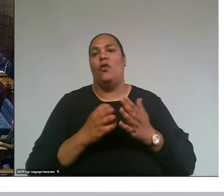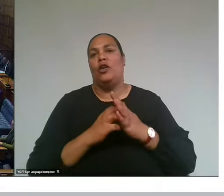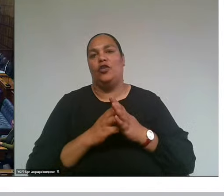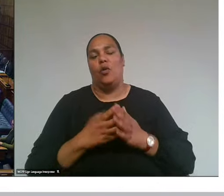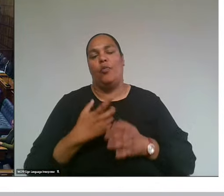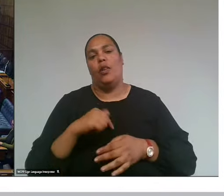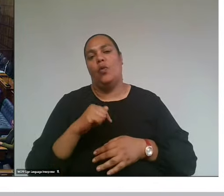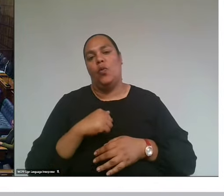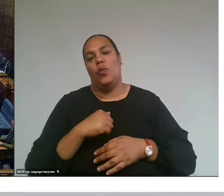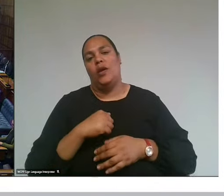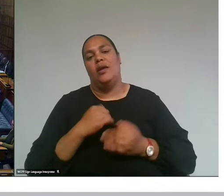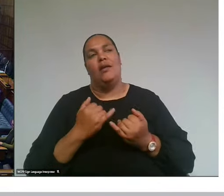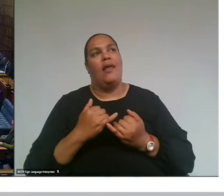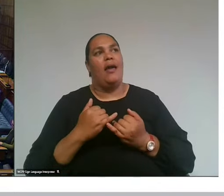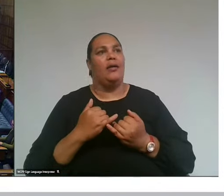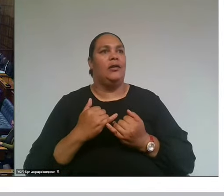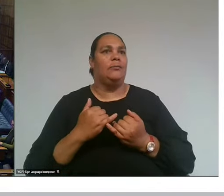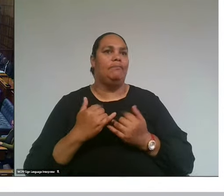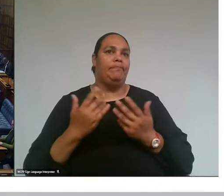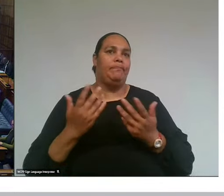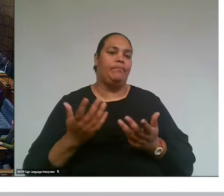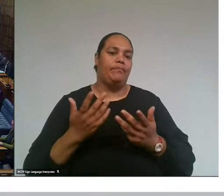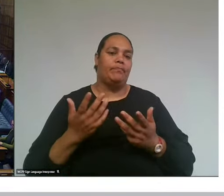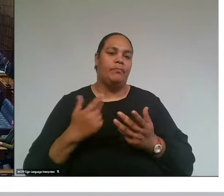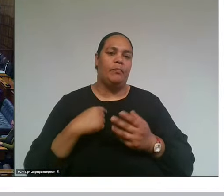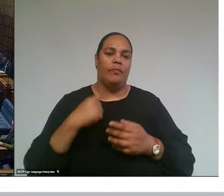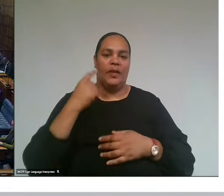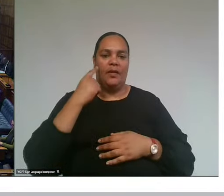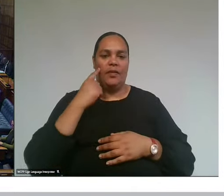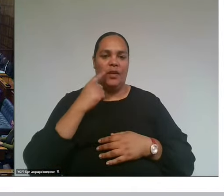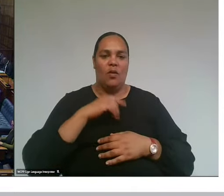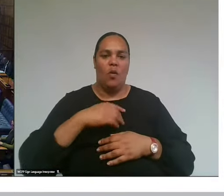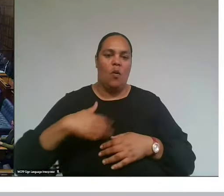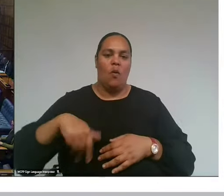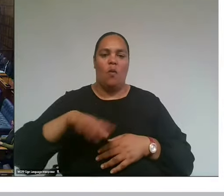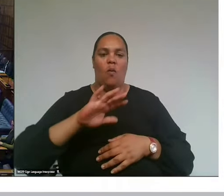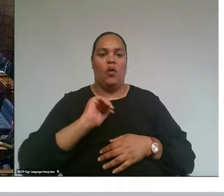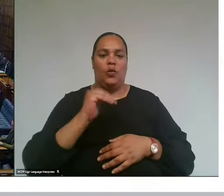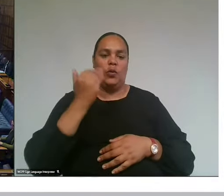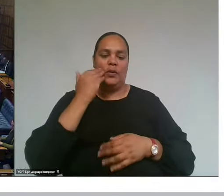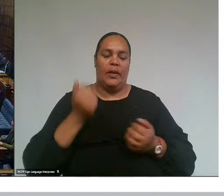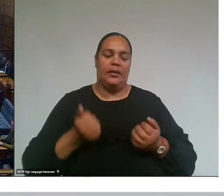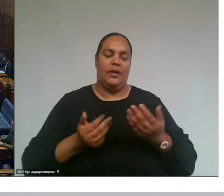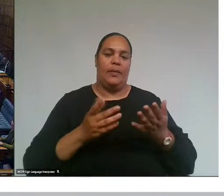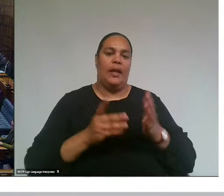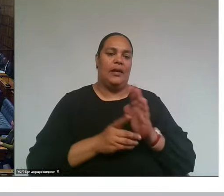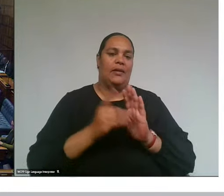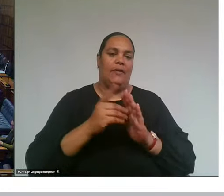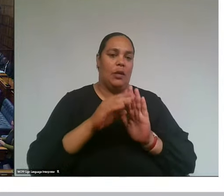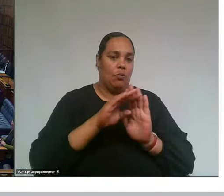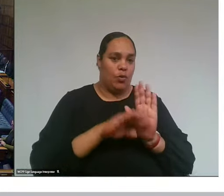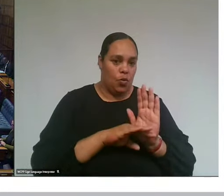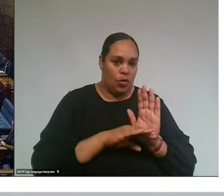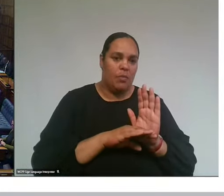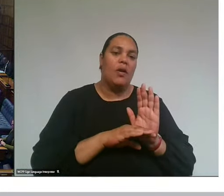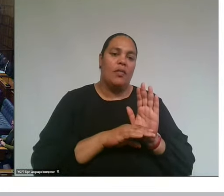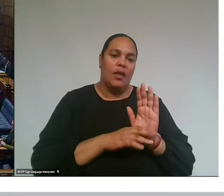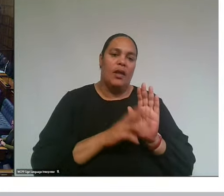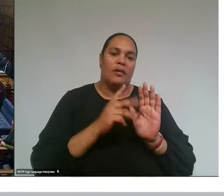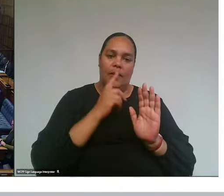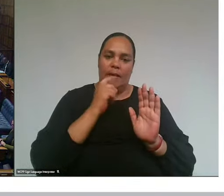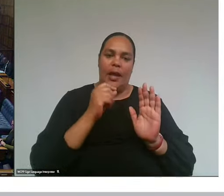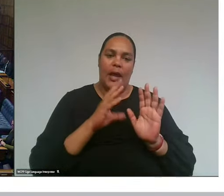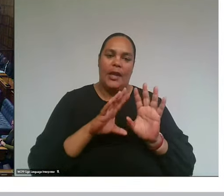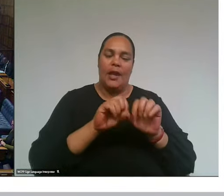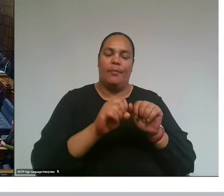we we sort of attend um I think now all of the banks Supply development programs and there would be call it a captive